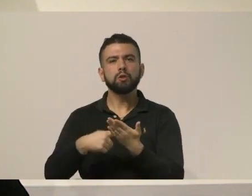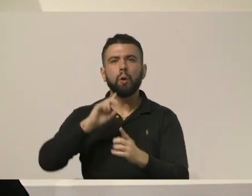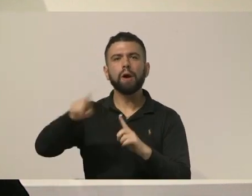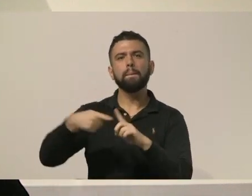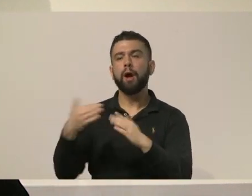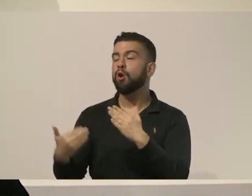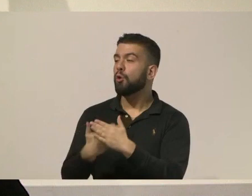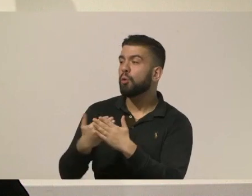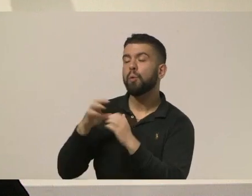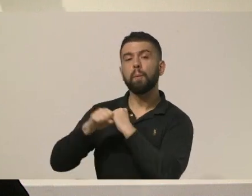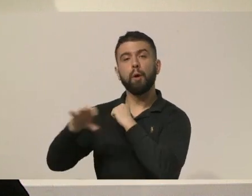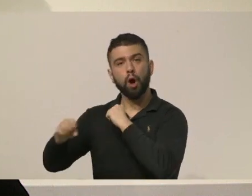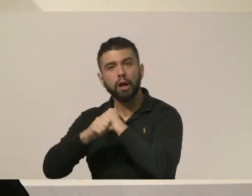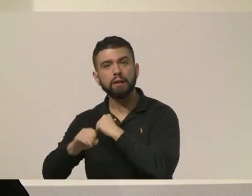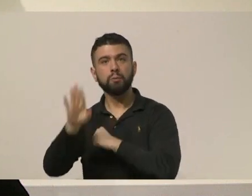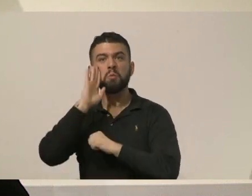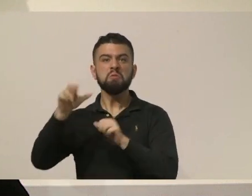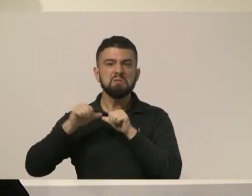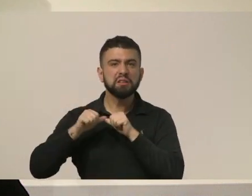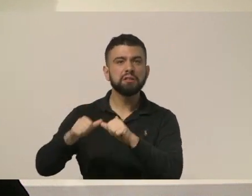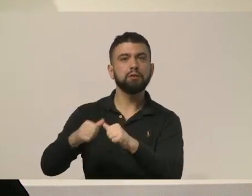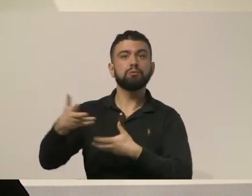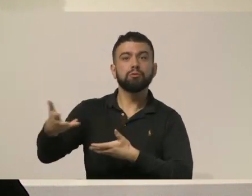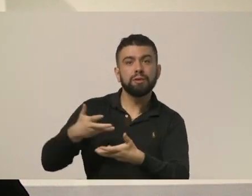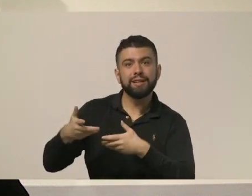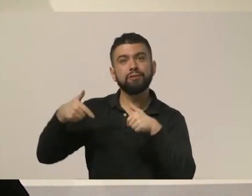there's going to be something that we actively engage with this fall as well.